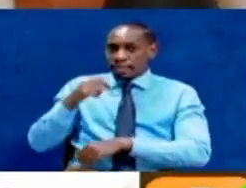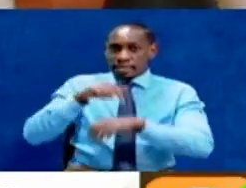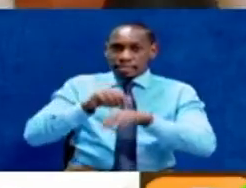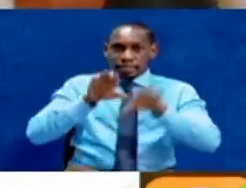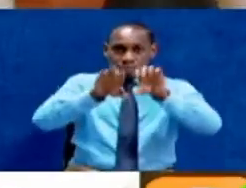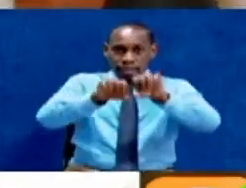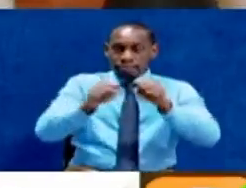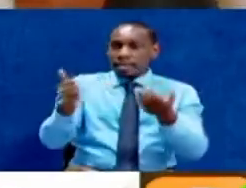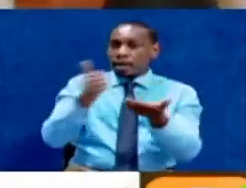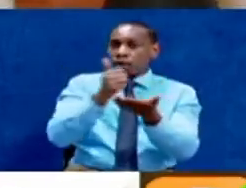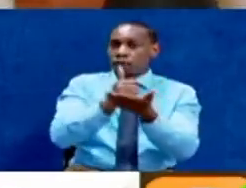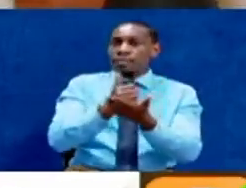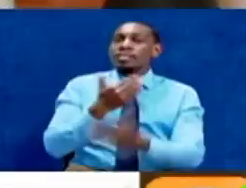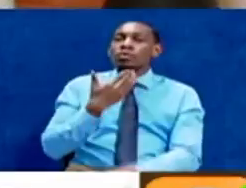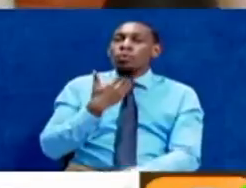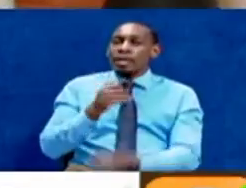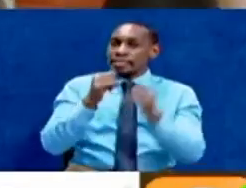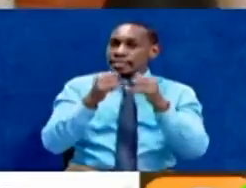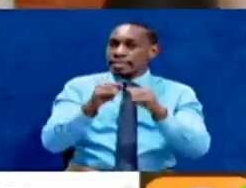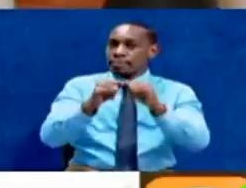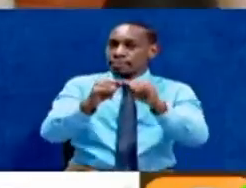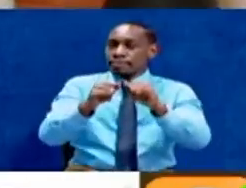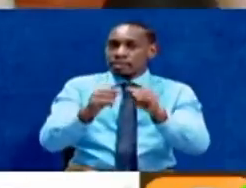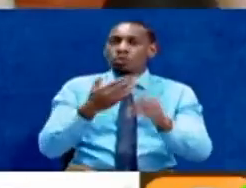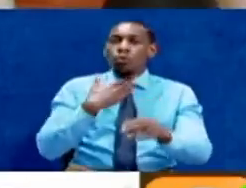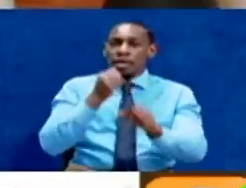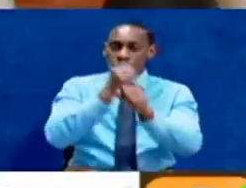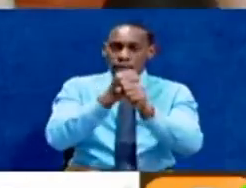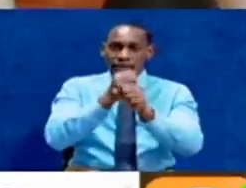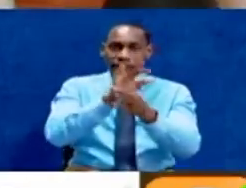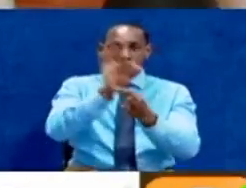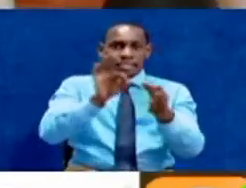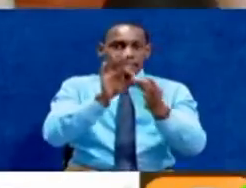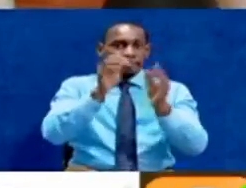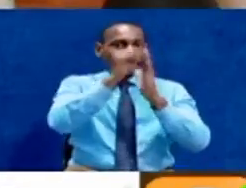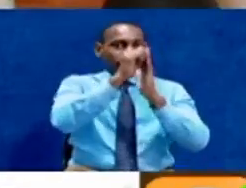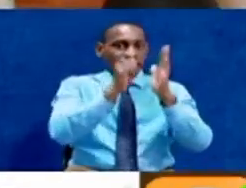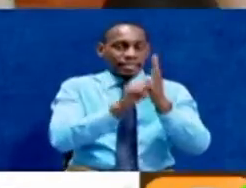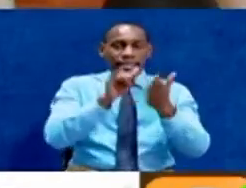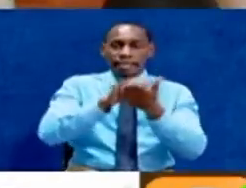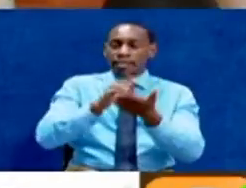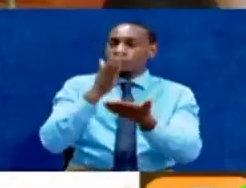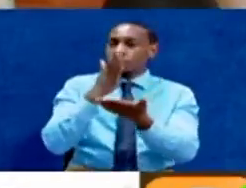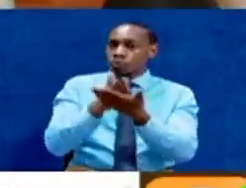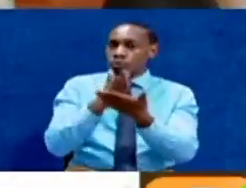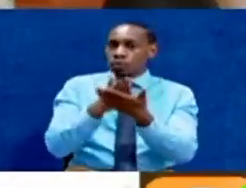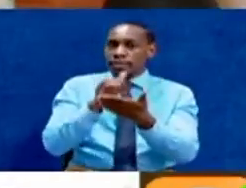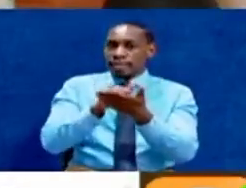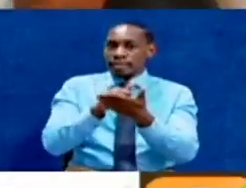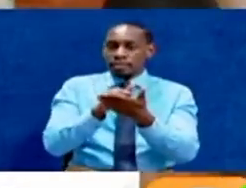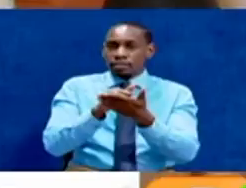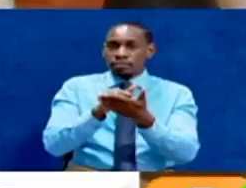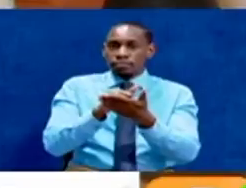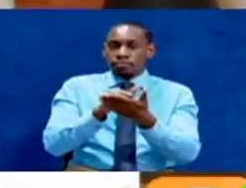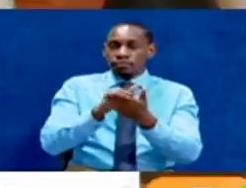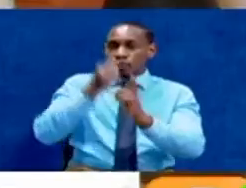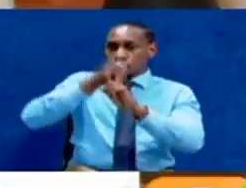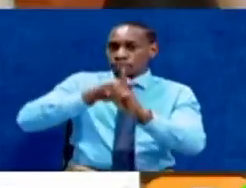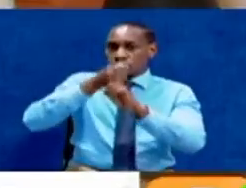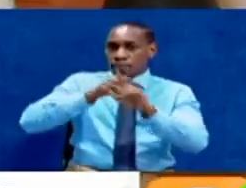you get into office, you want to implement or execute a certain agenda that you actually is the one that took you into